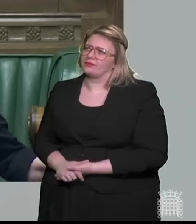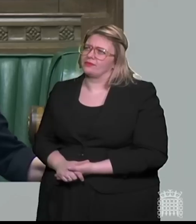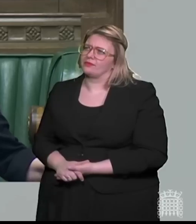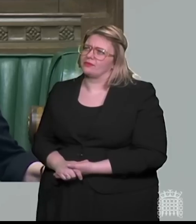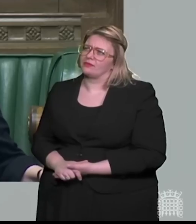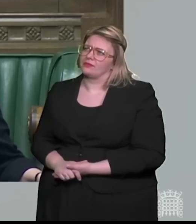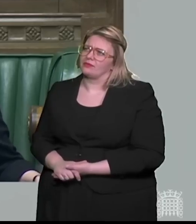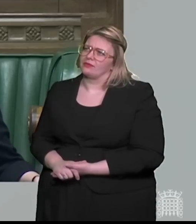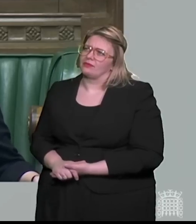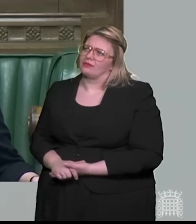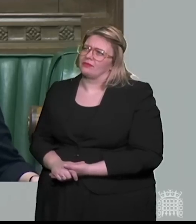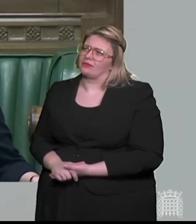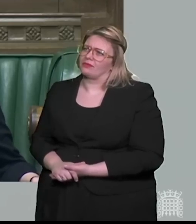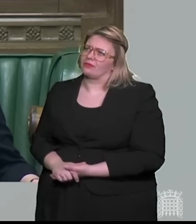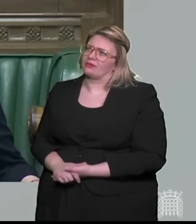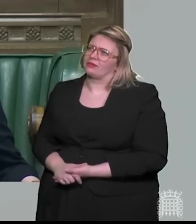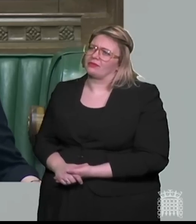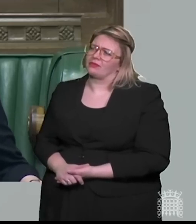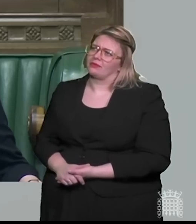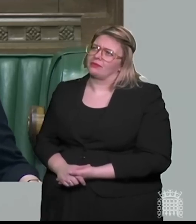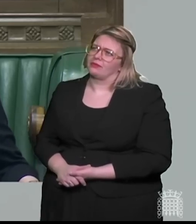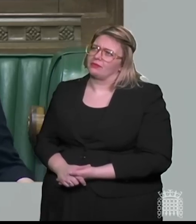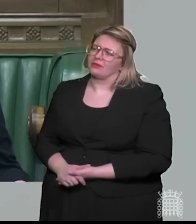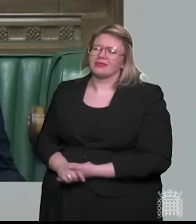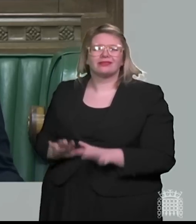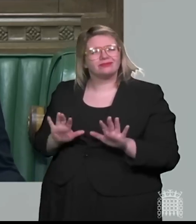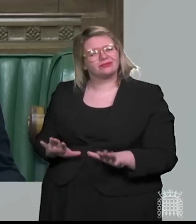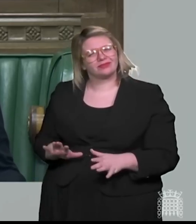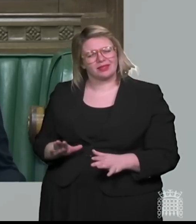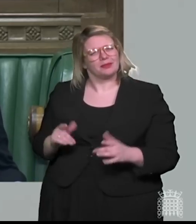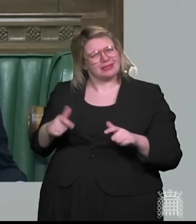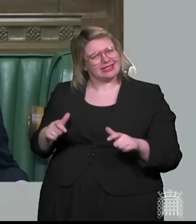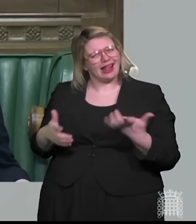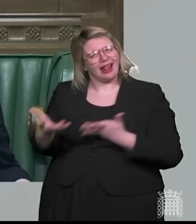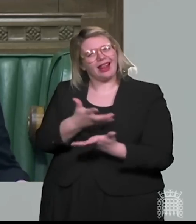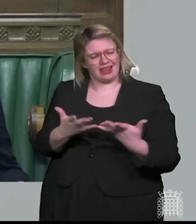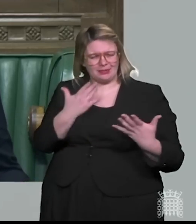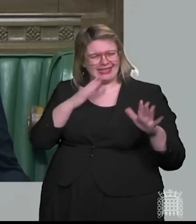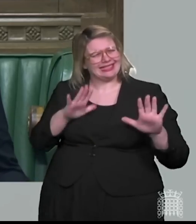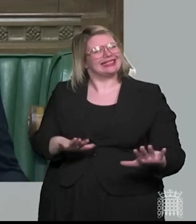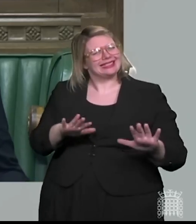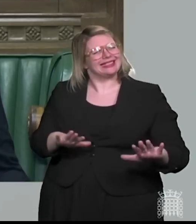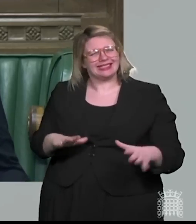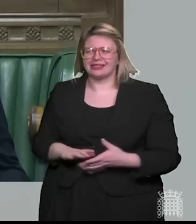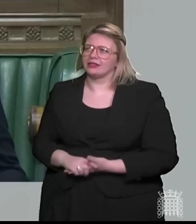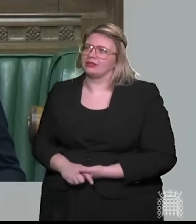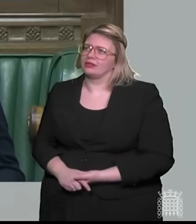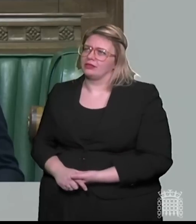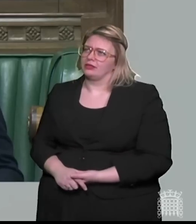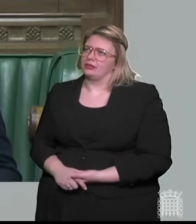quietly, just out of consideration for everyone else who is still taking part in the